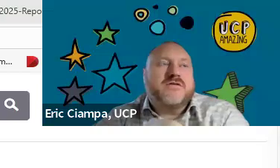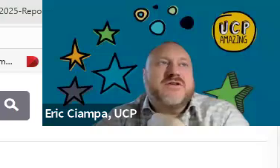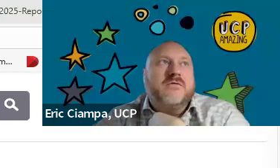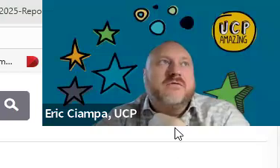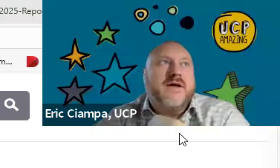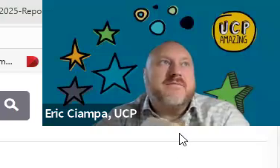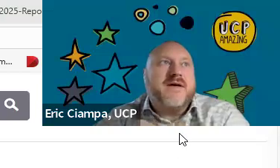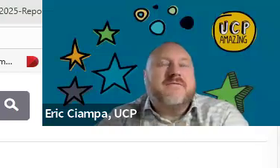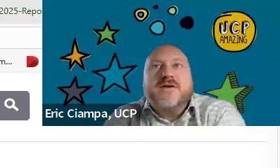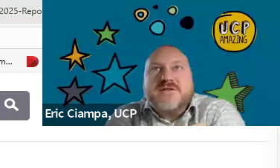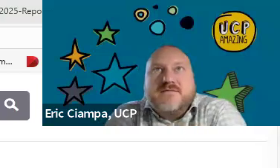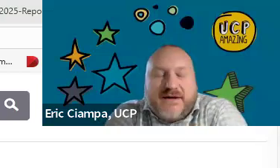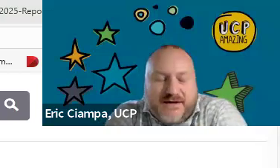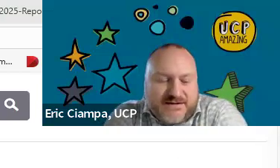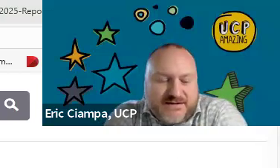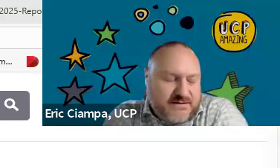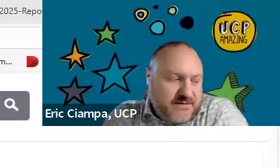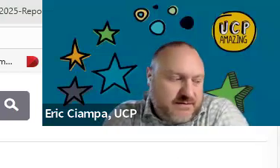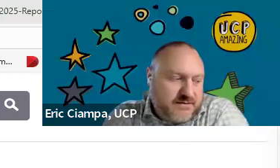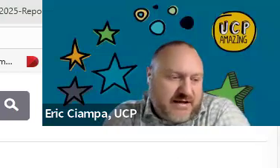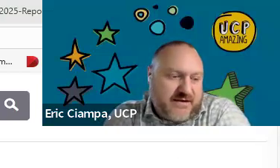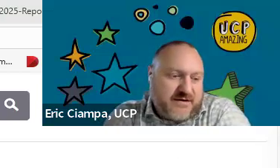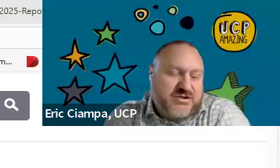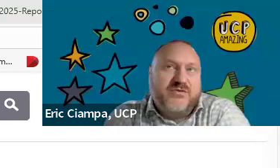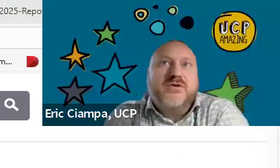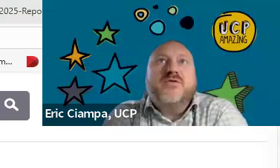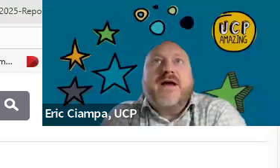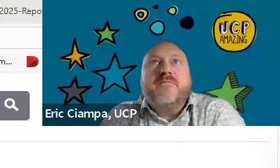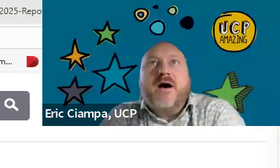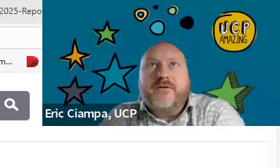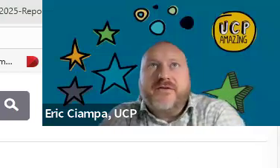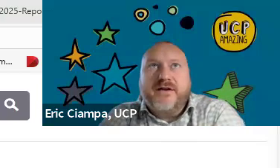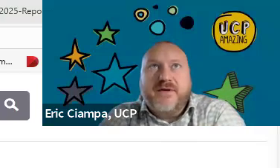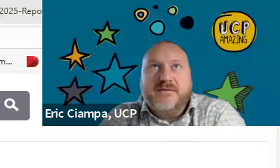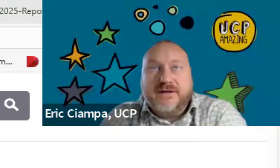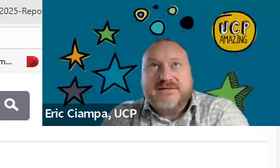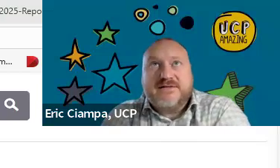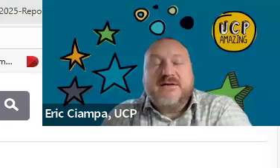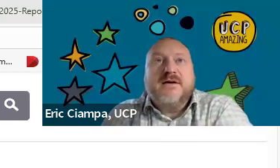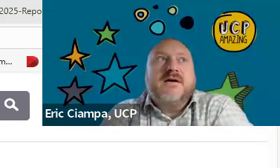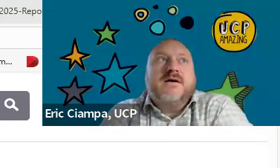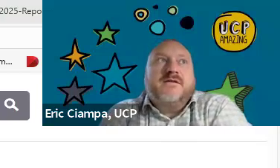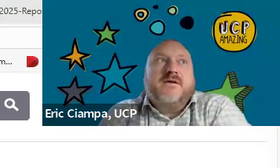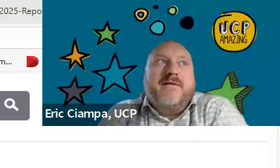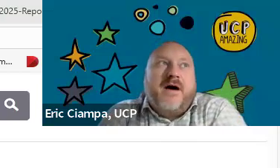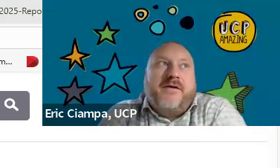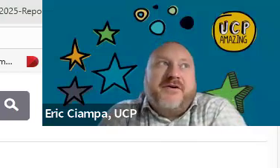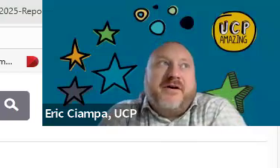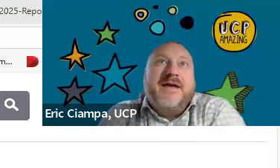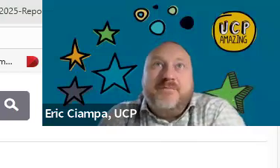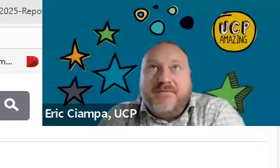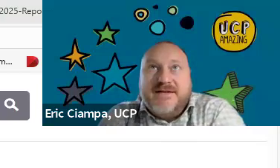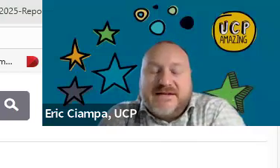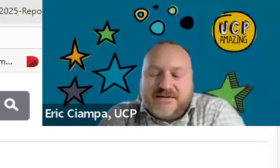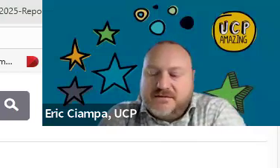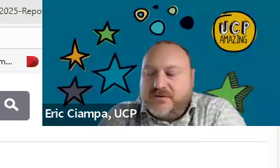Sure. So it can be confusing because there's two new rate models that have been released. The rate models that